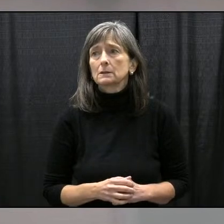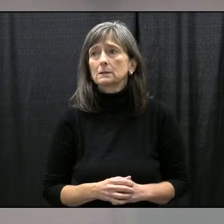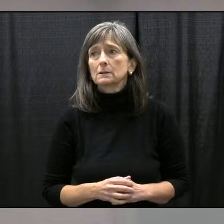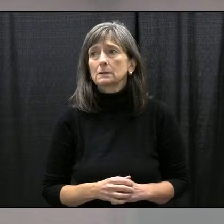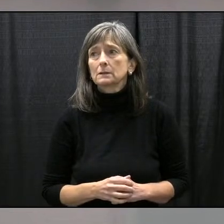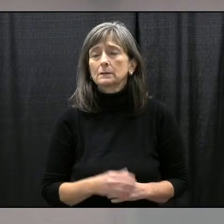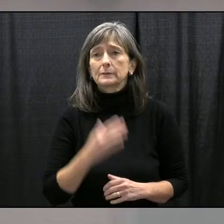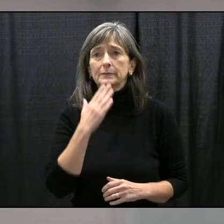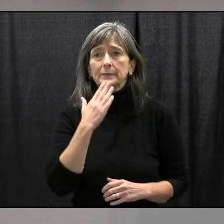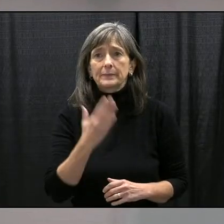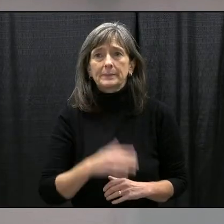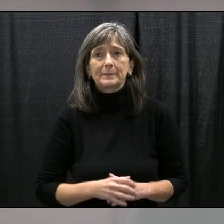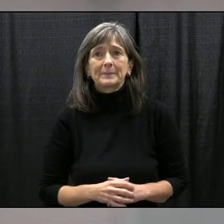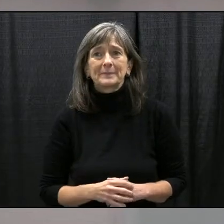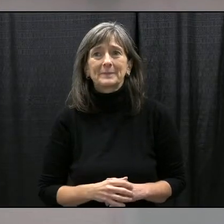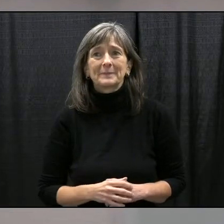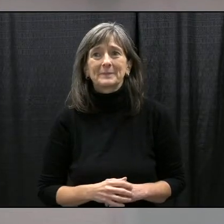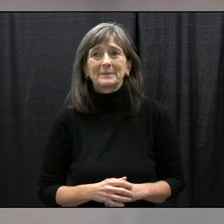Thank you.